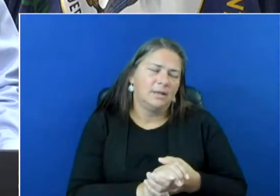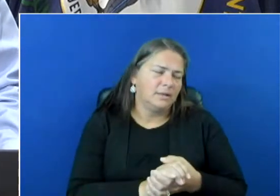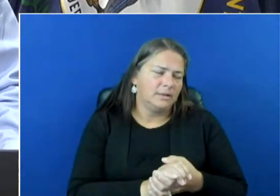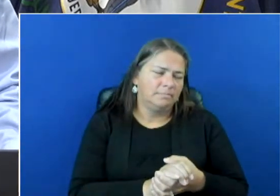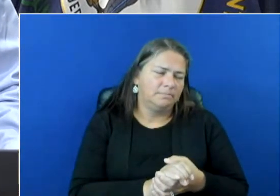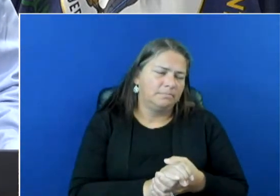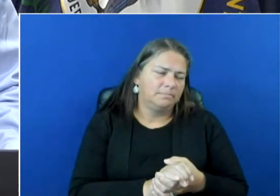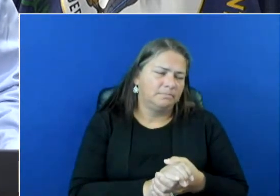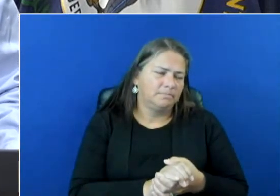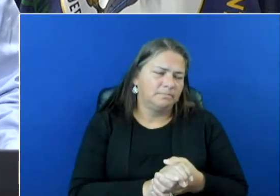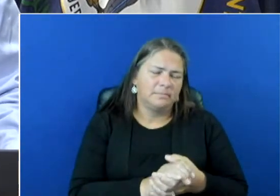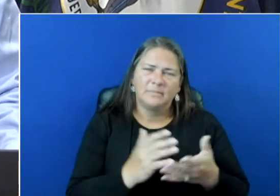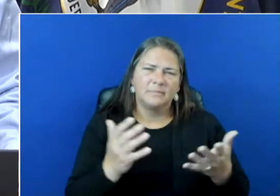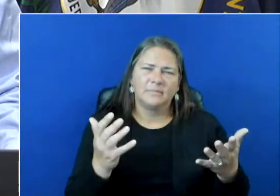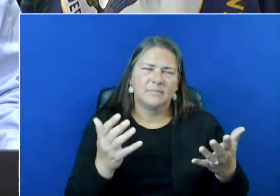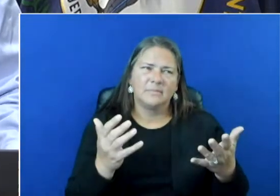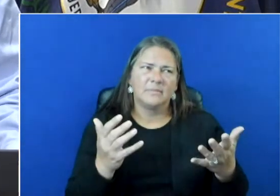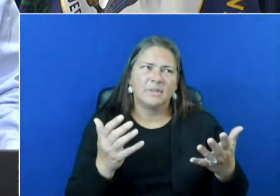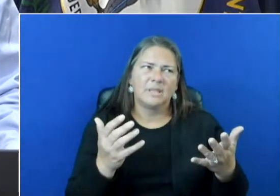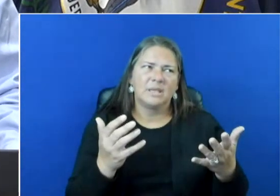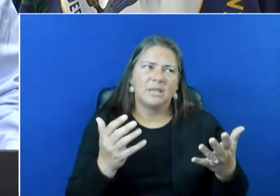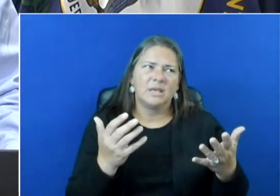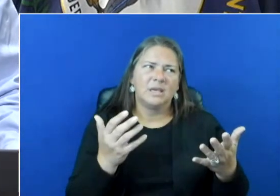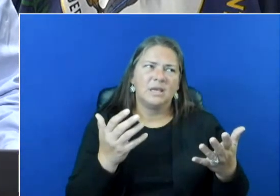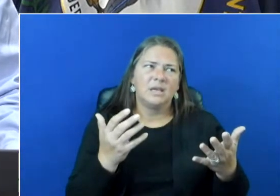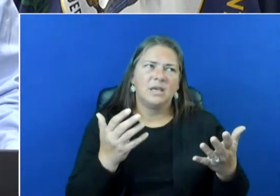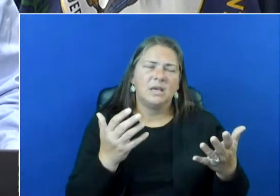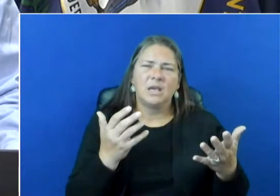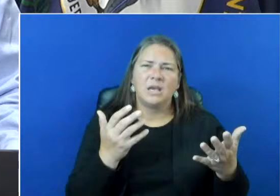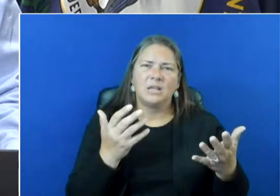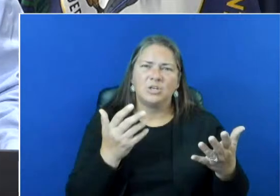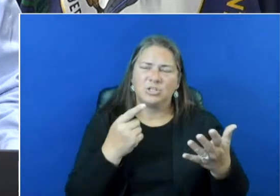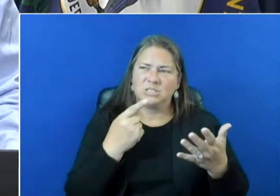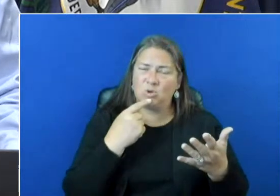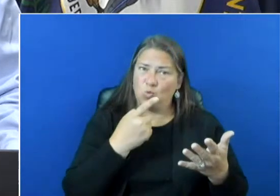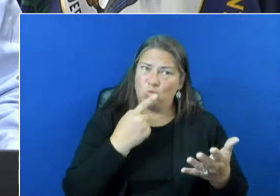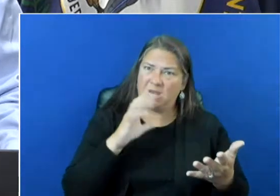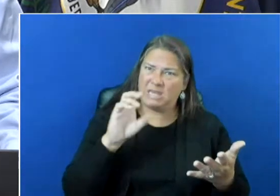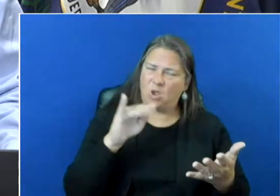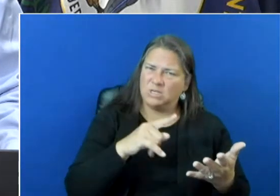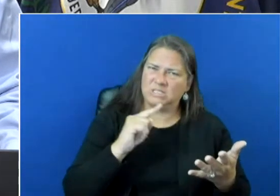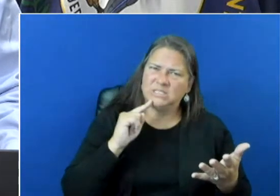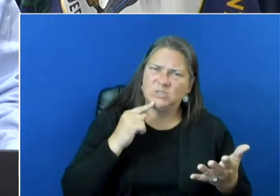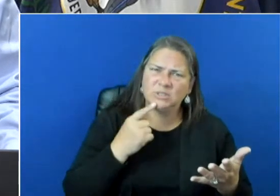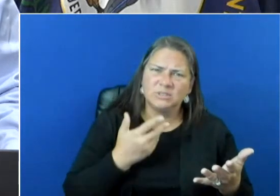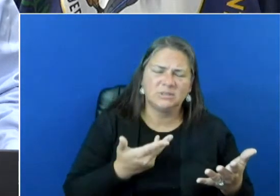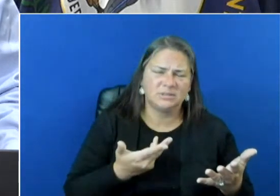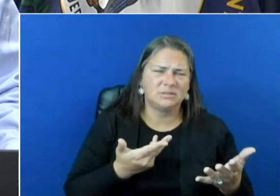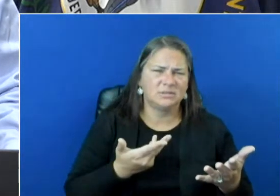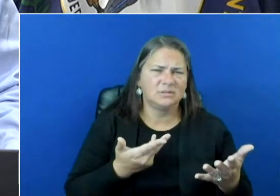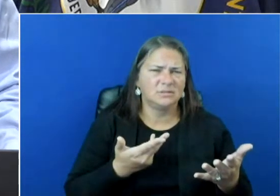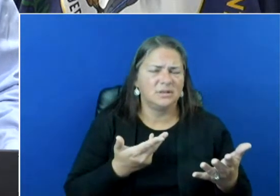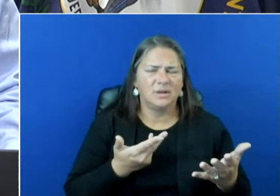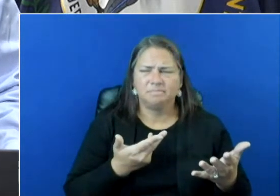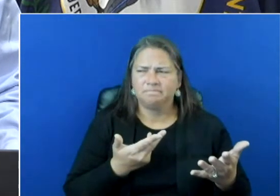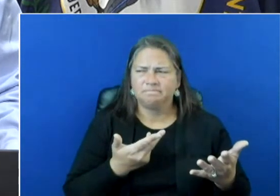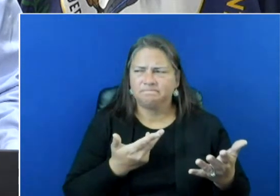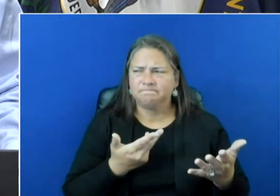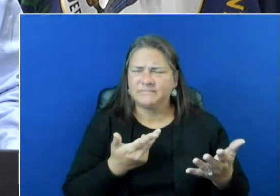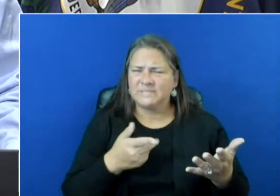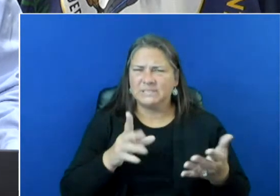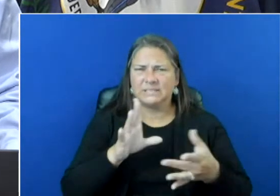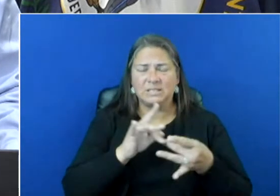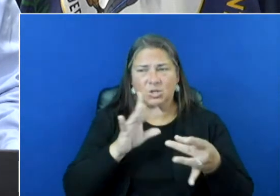lessening the seriousness of being in a red county, pushing back against guidance that we